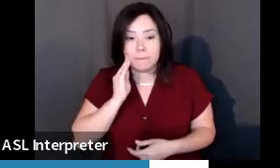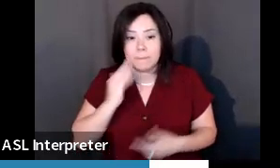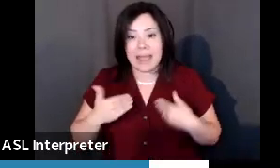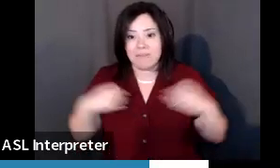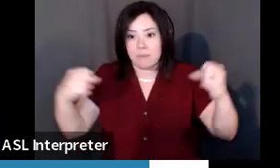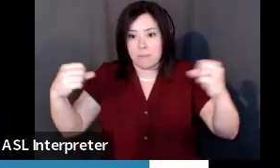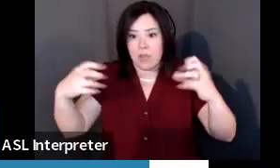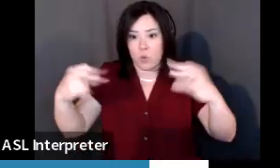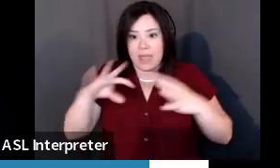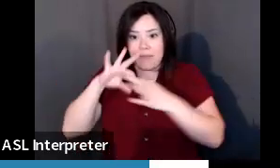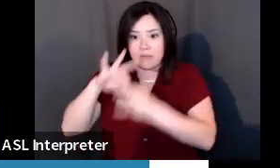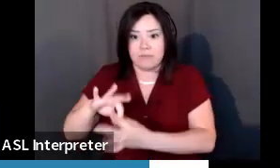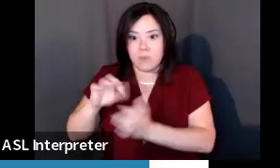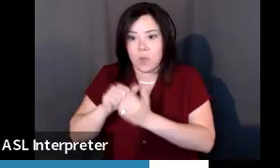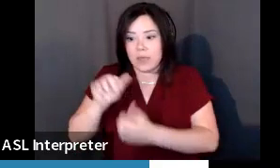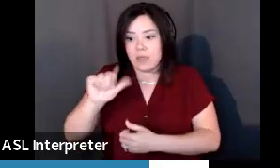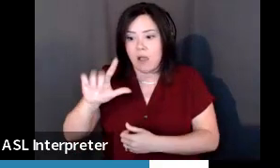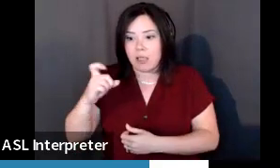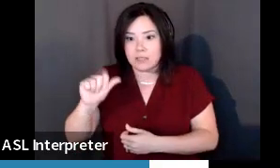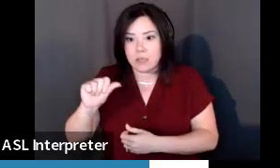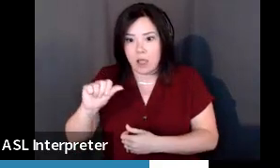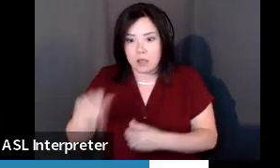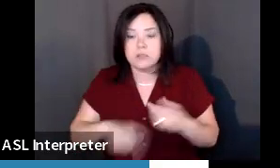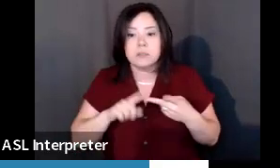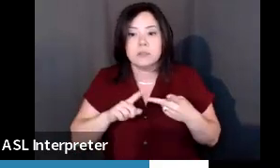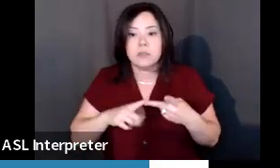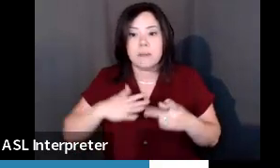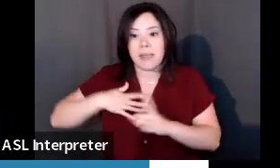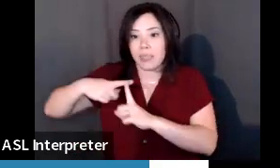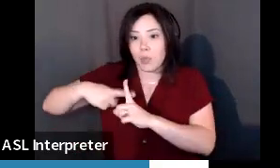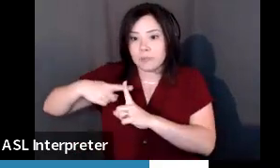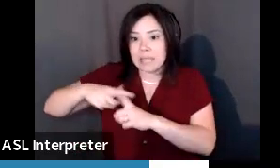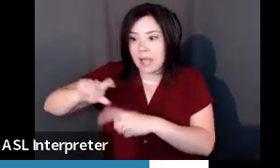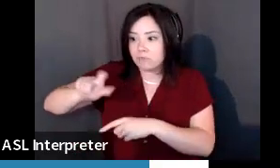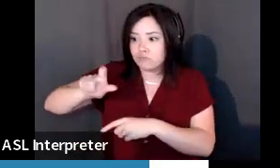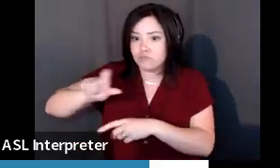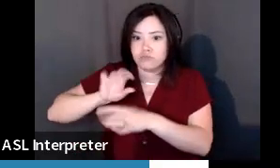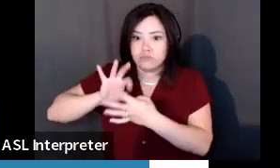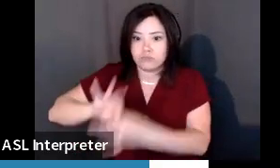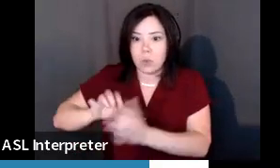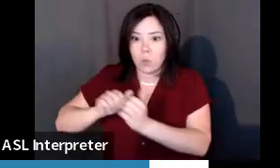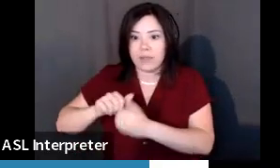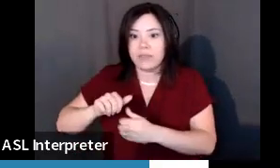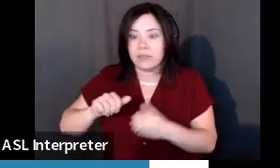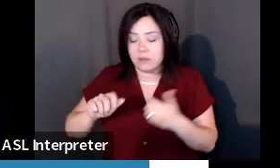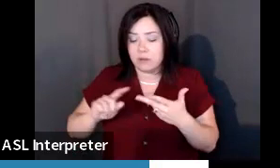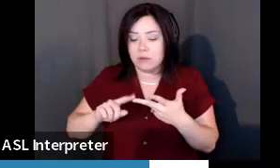microwave that works with Alexa. I have my thermostat. I have lights,